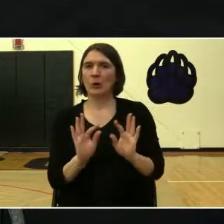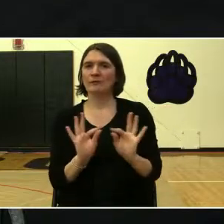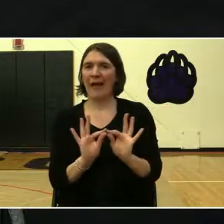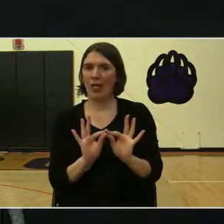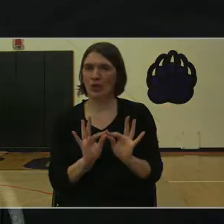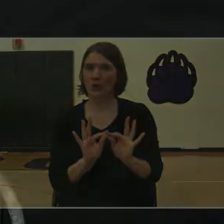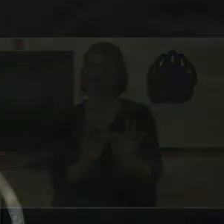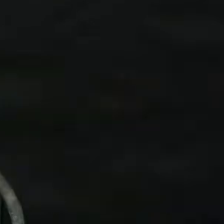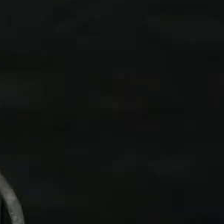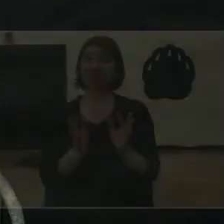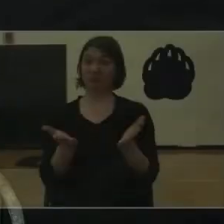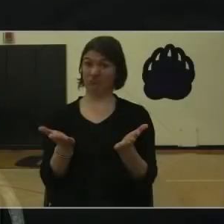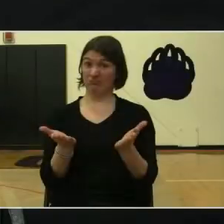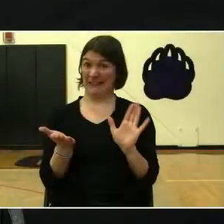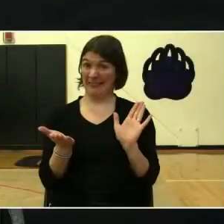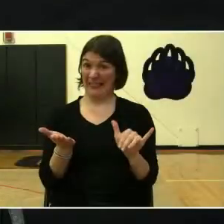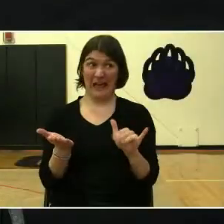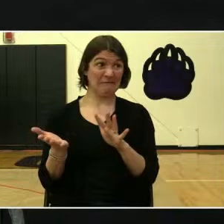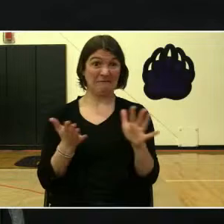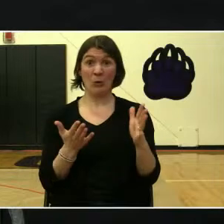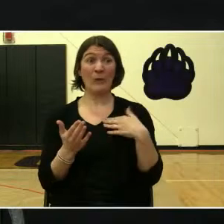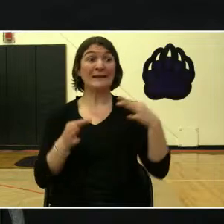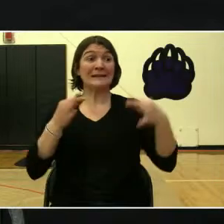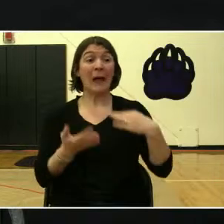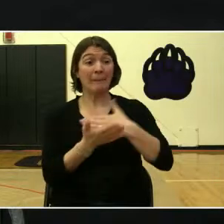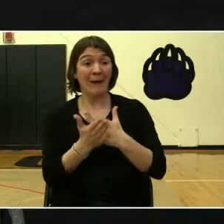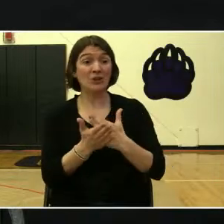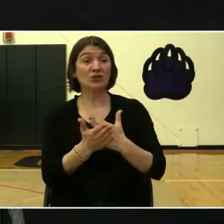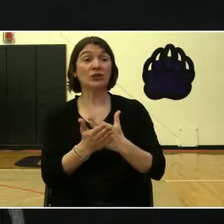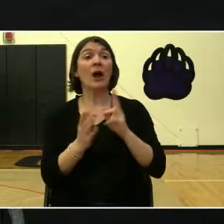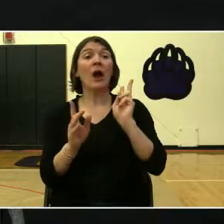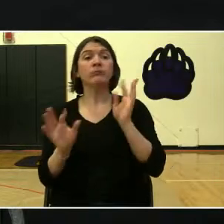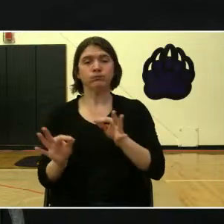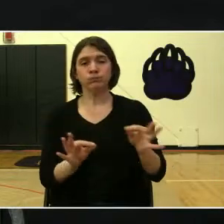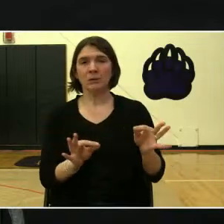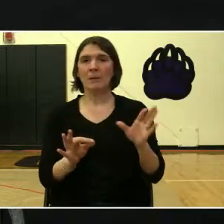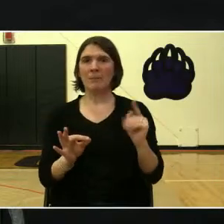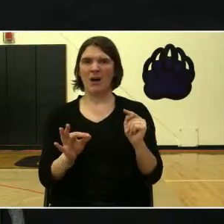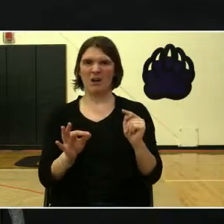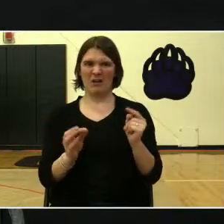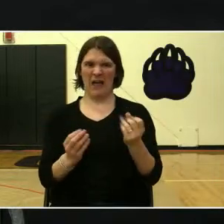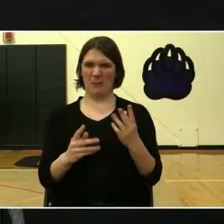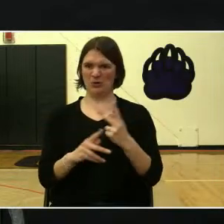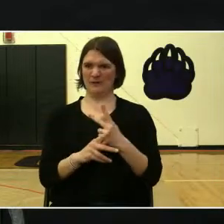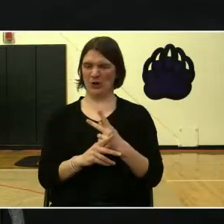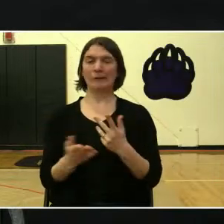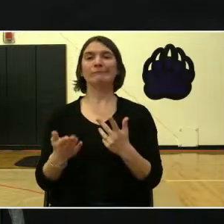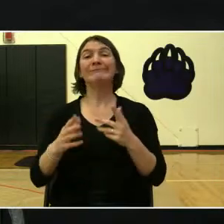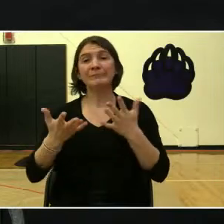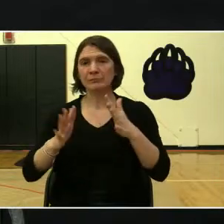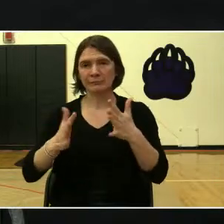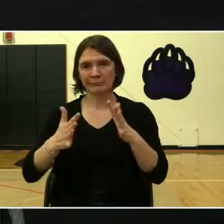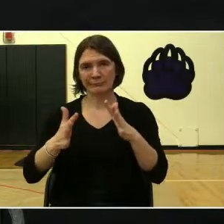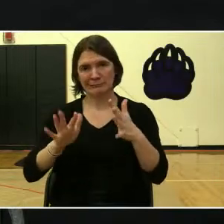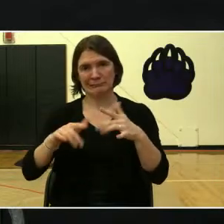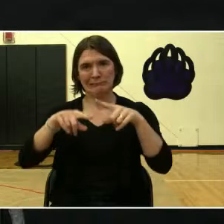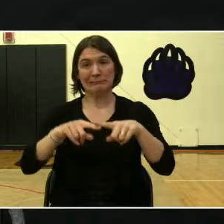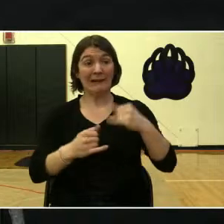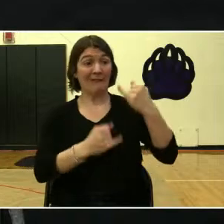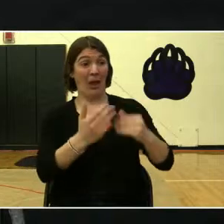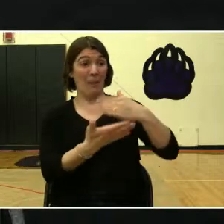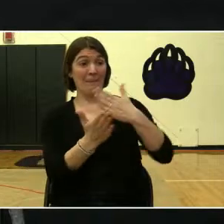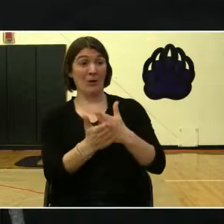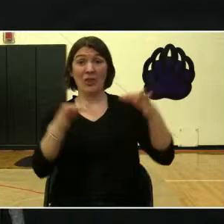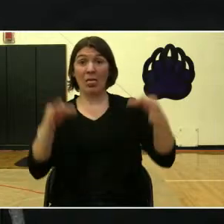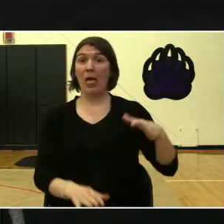appropriation that's made here at town meeting and it's a difficult calculation because the final budget is not